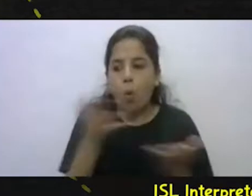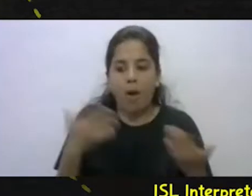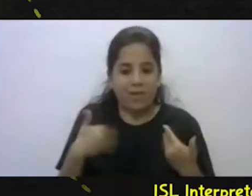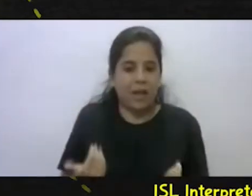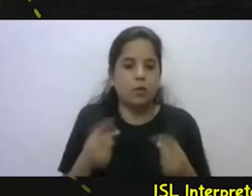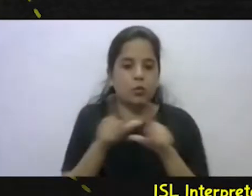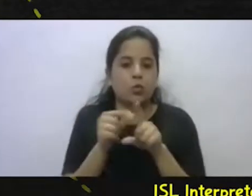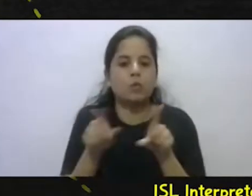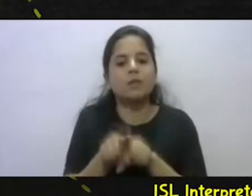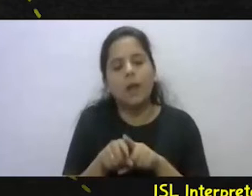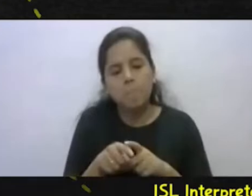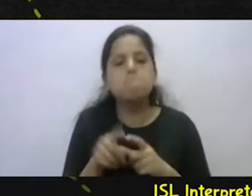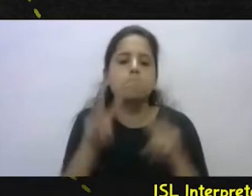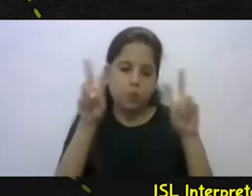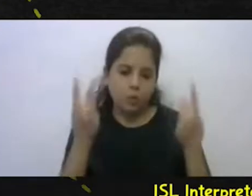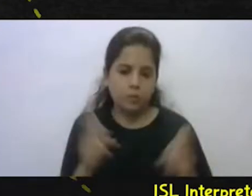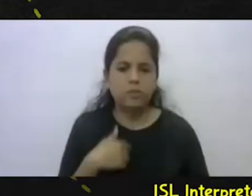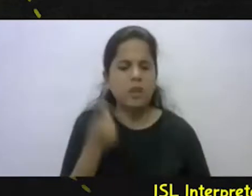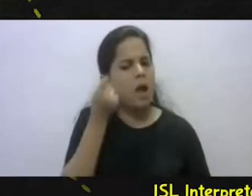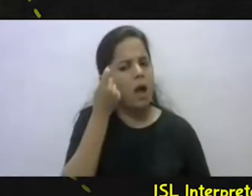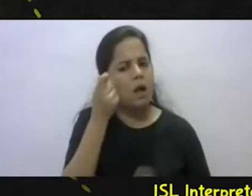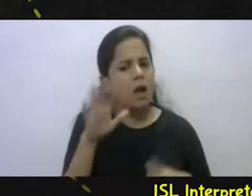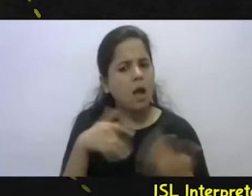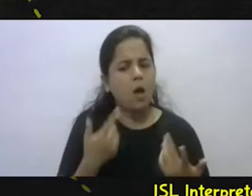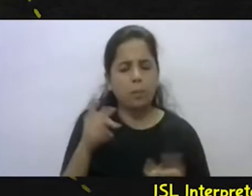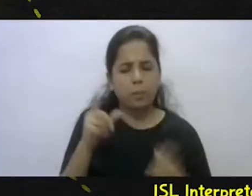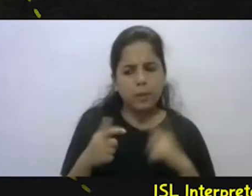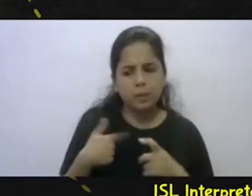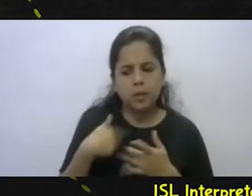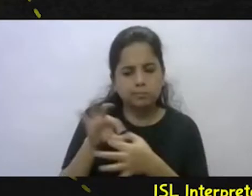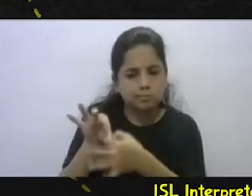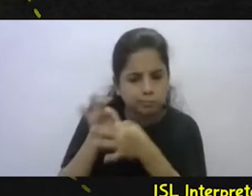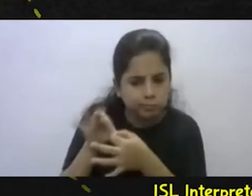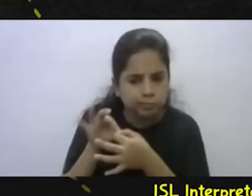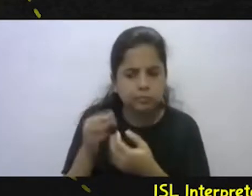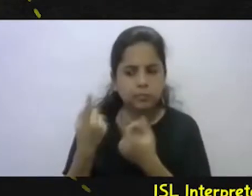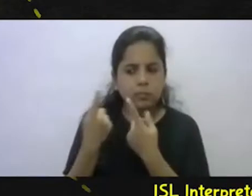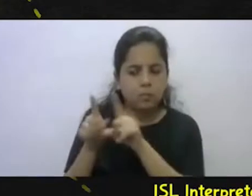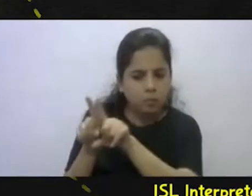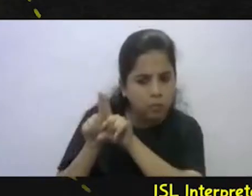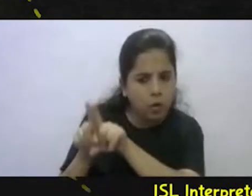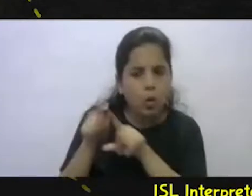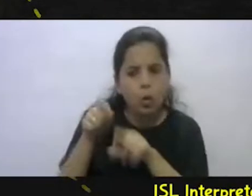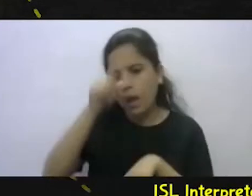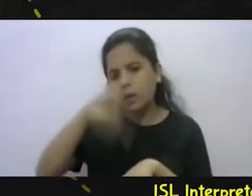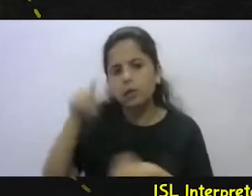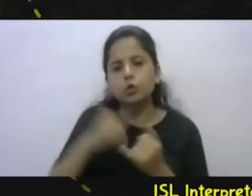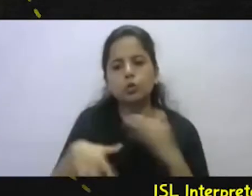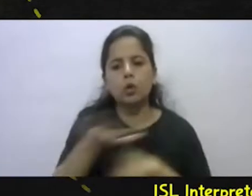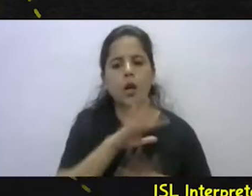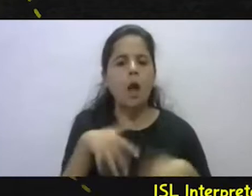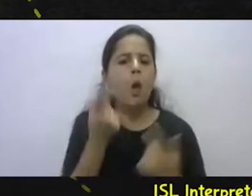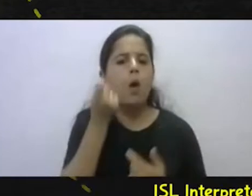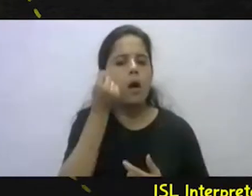talking. So how do we understand intimacy in Indian society particularly, which